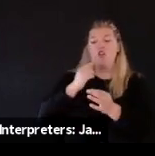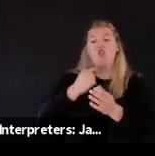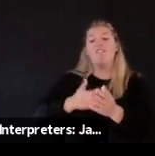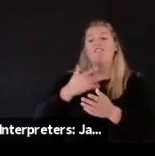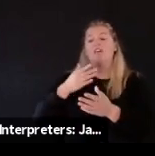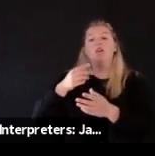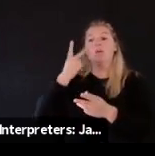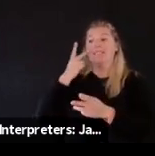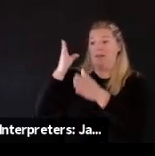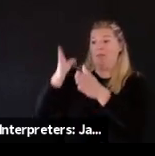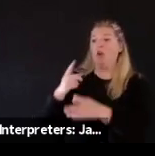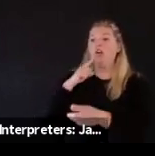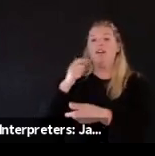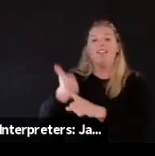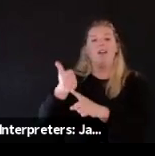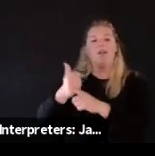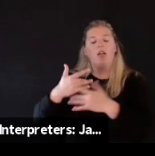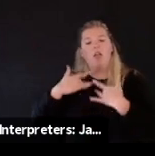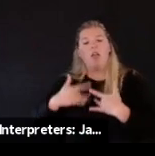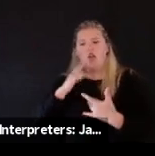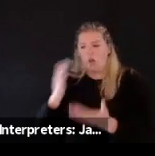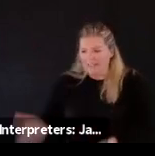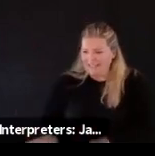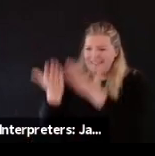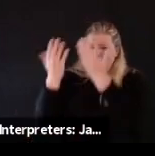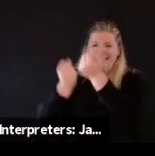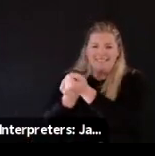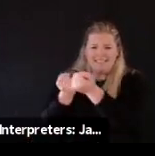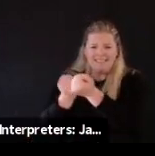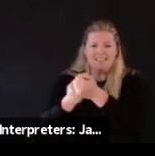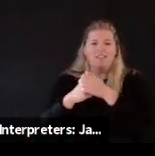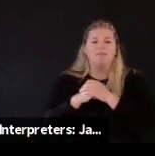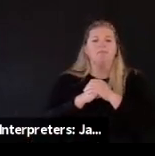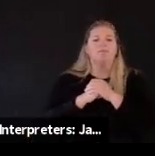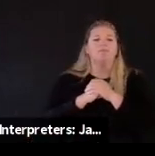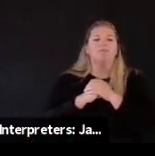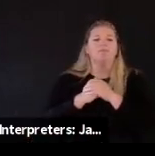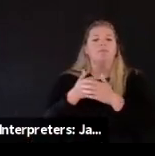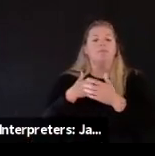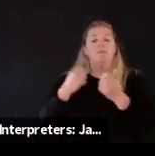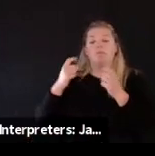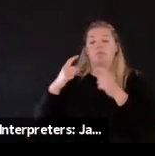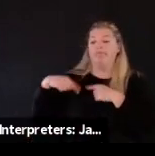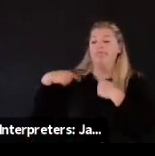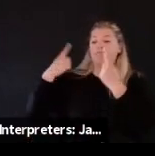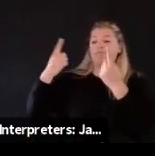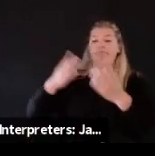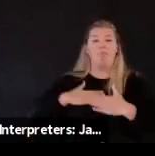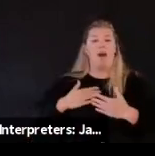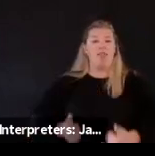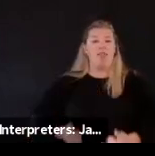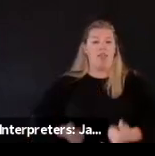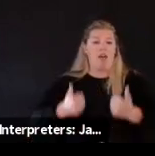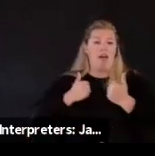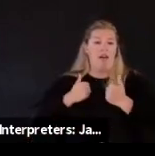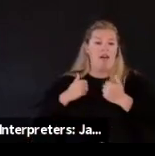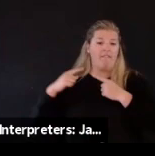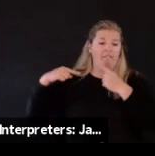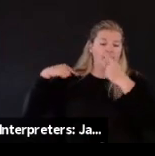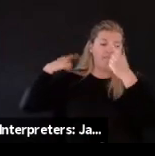remember how that was. I found the strength to overcome. There's so many times in my life when I felt so